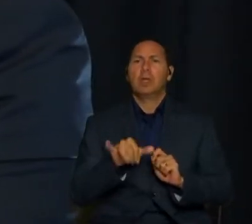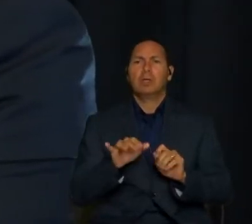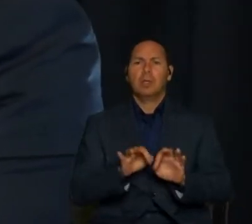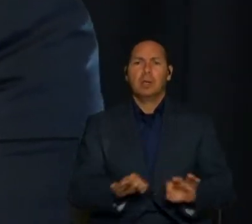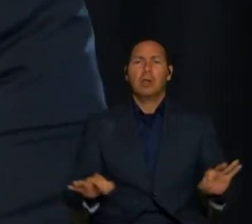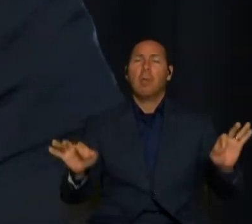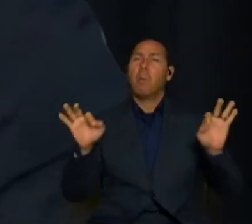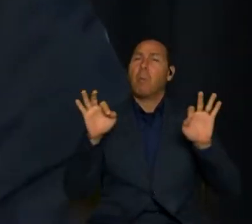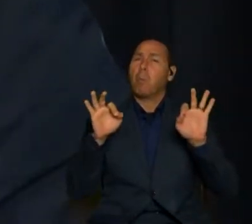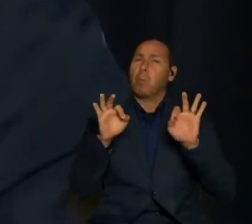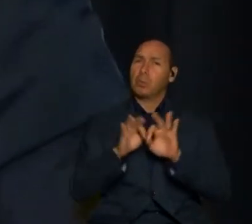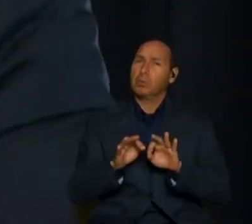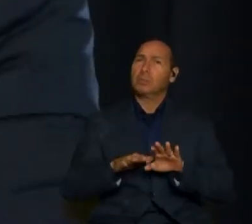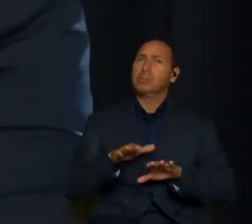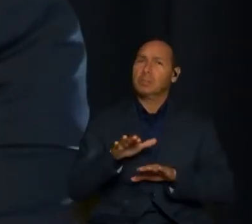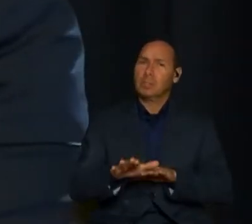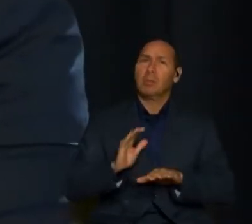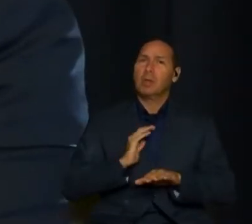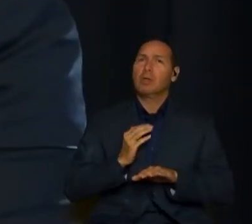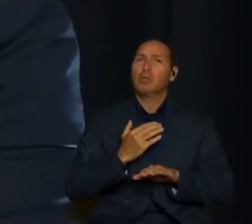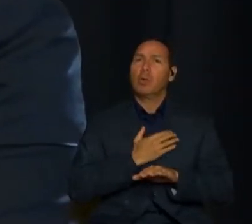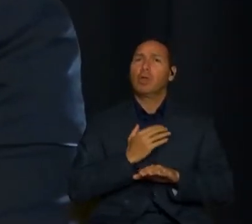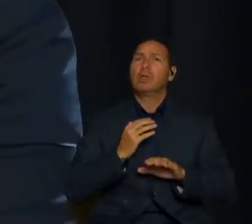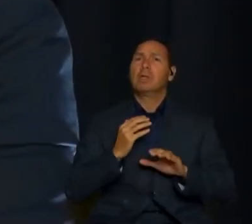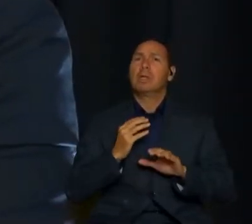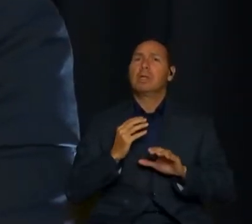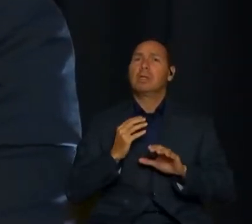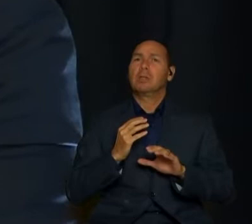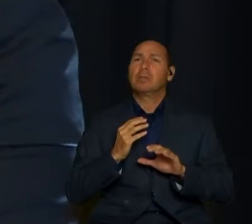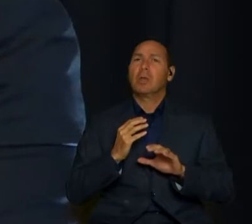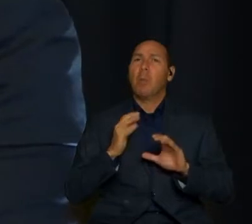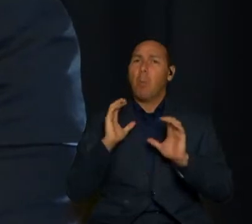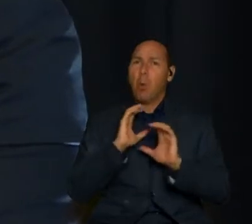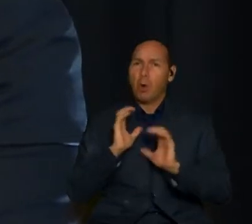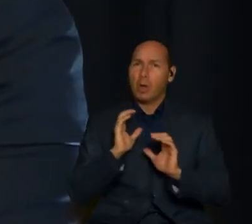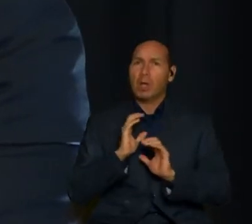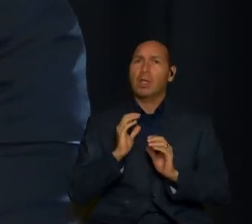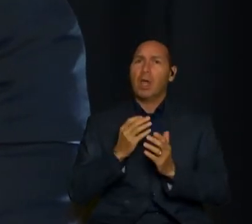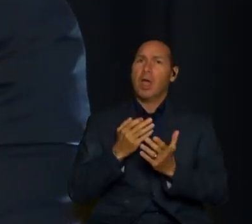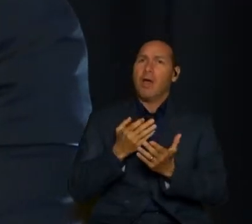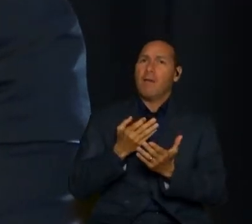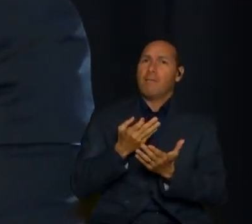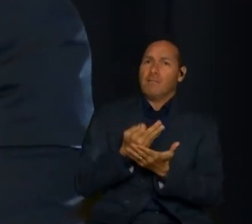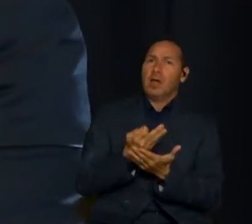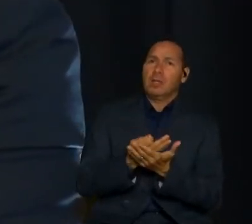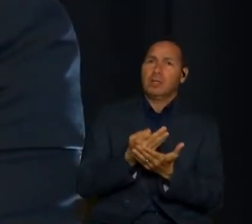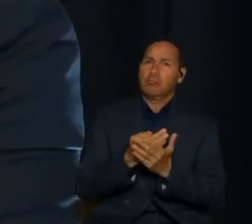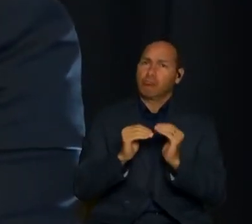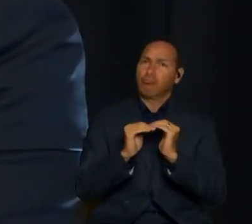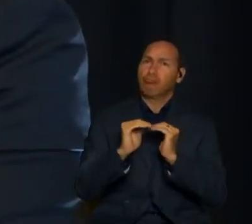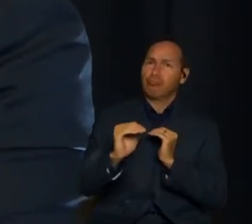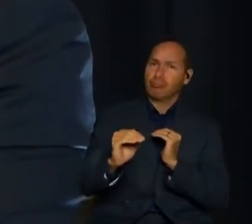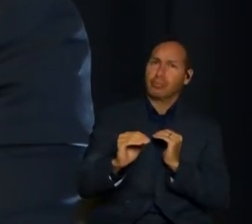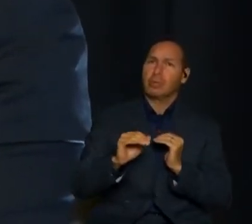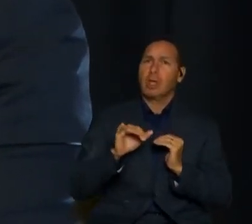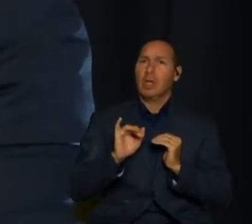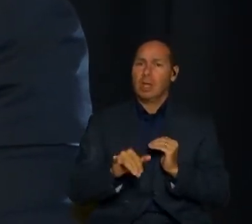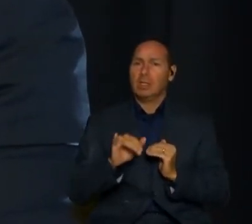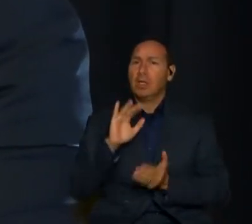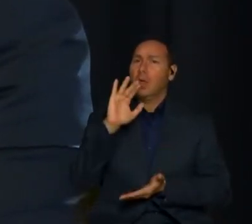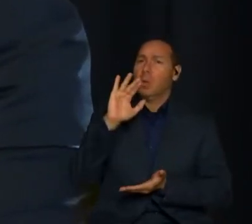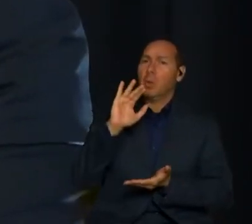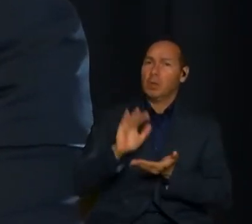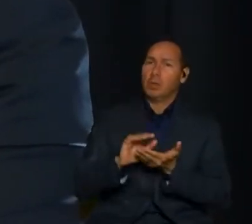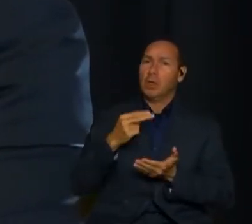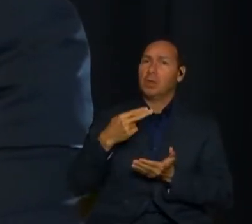important milestone in our quest for financial stability. The confirmed plan significantly reduces HTA's